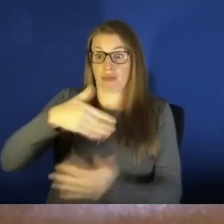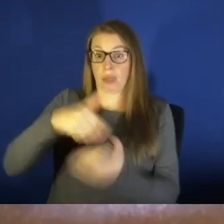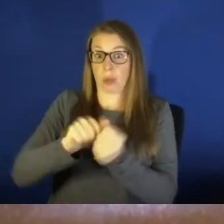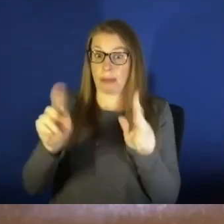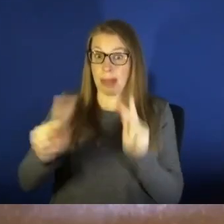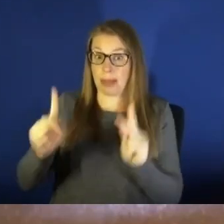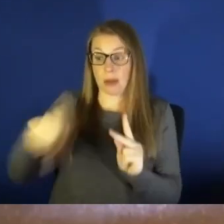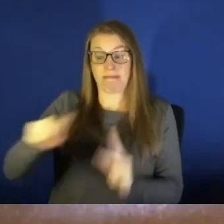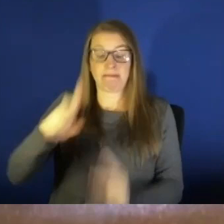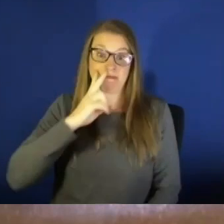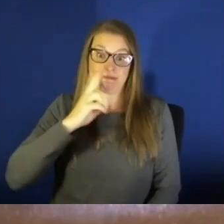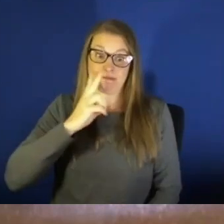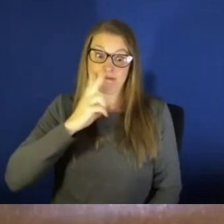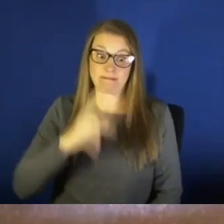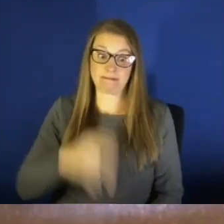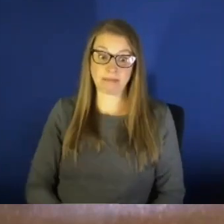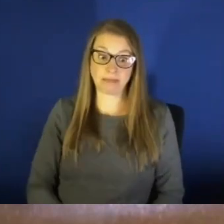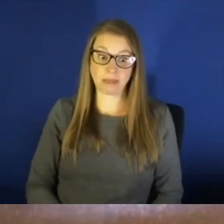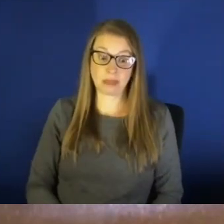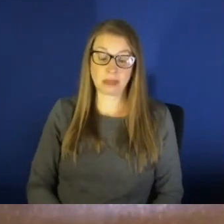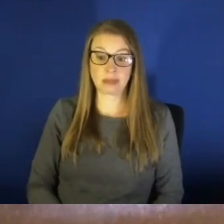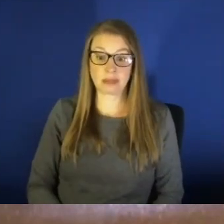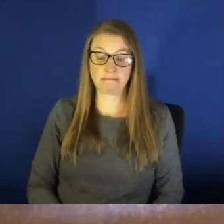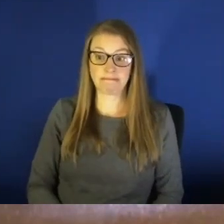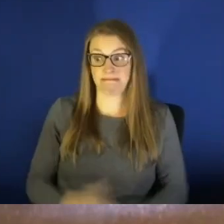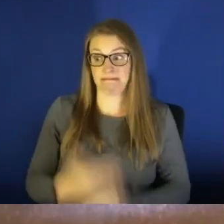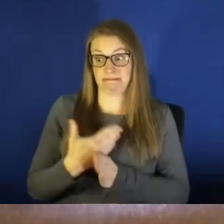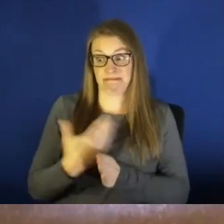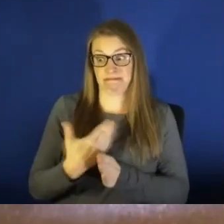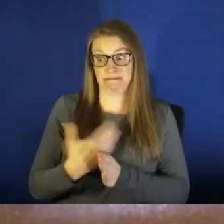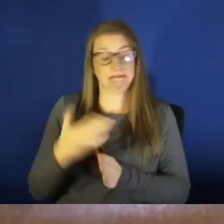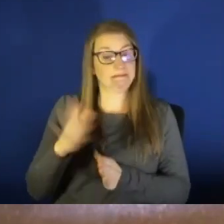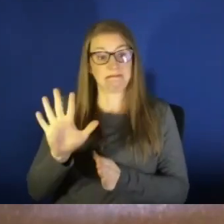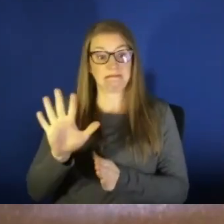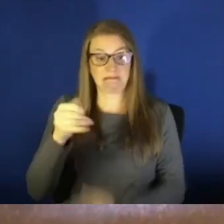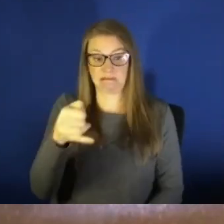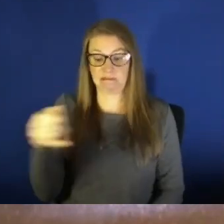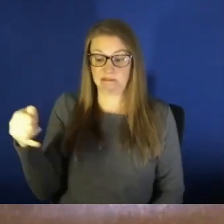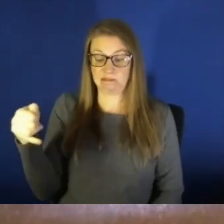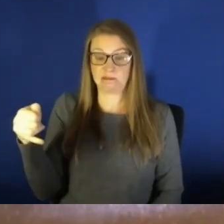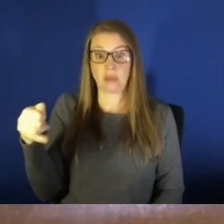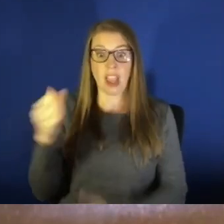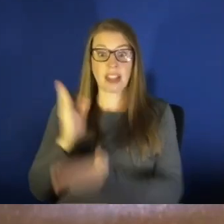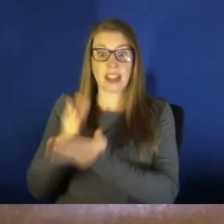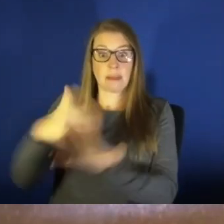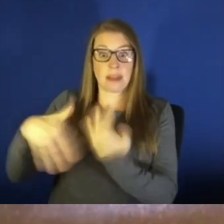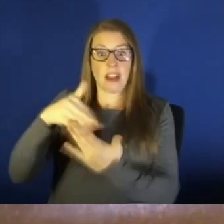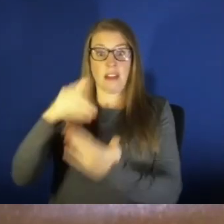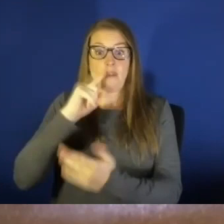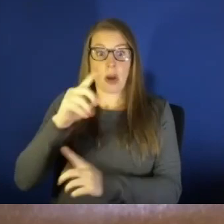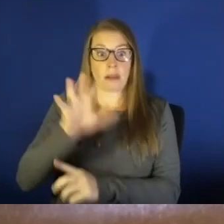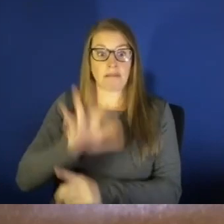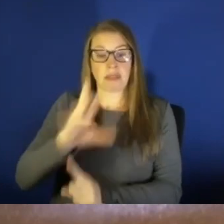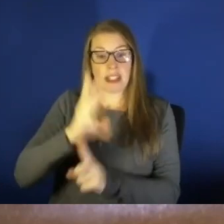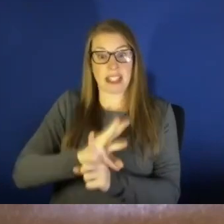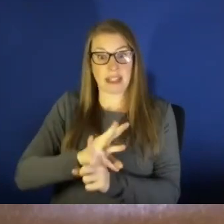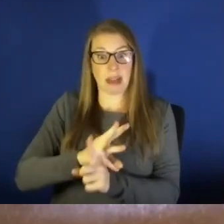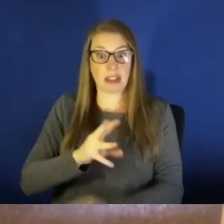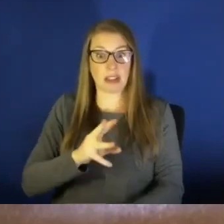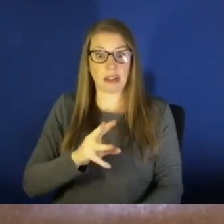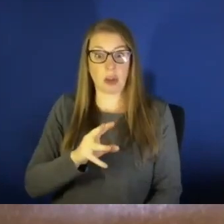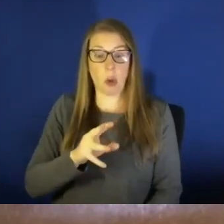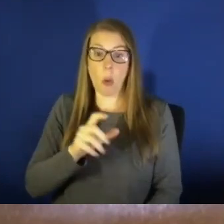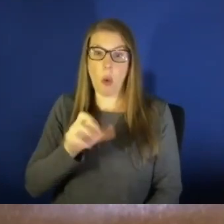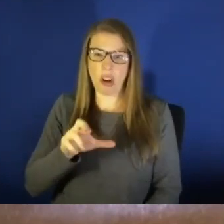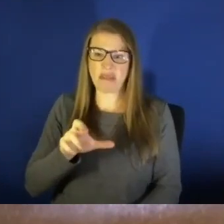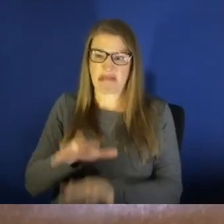so I just didn't let it get to me, and I just quit hanging around them for about 6 months or not as much, and I just